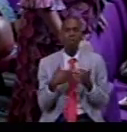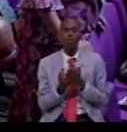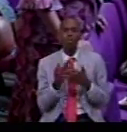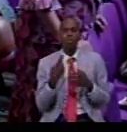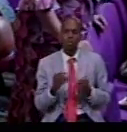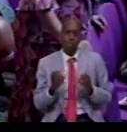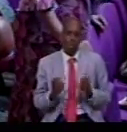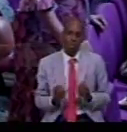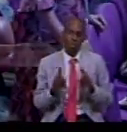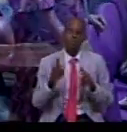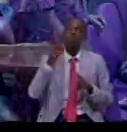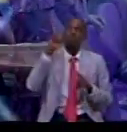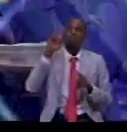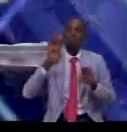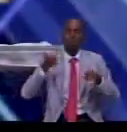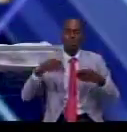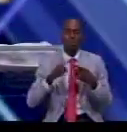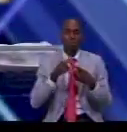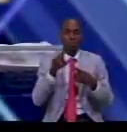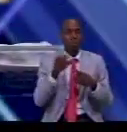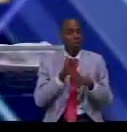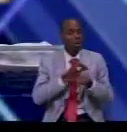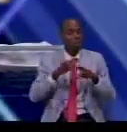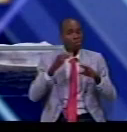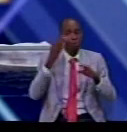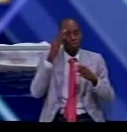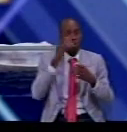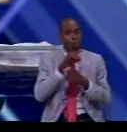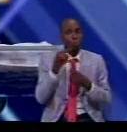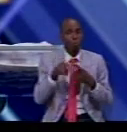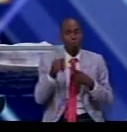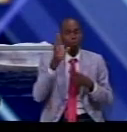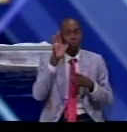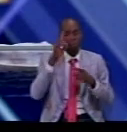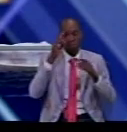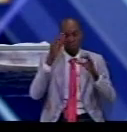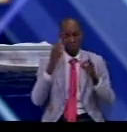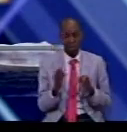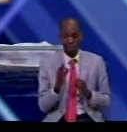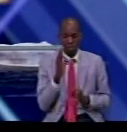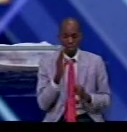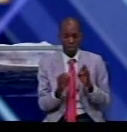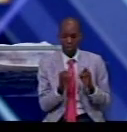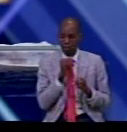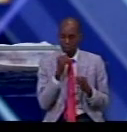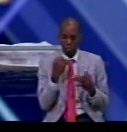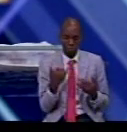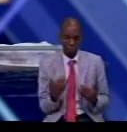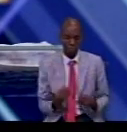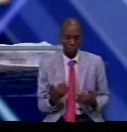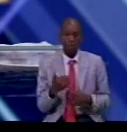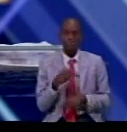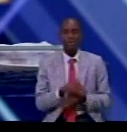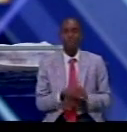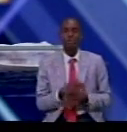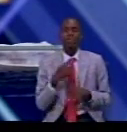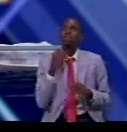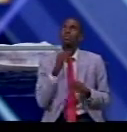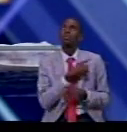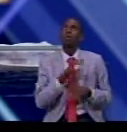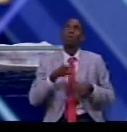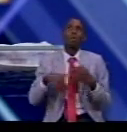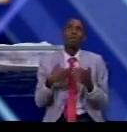you, I don't know when you will make up your mind, if not tonight, and say, Lord, all these privileges, all